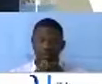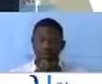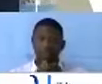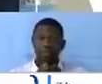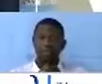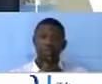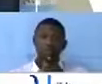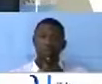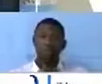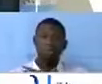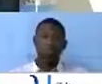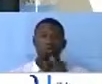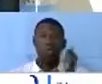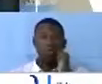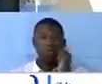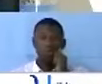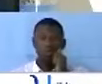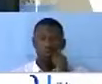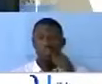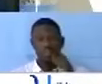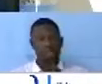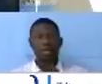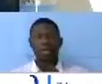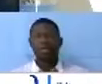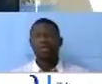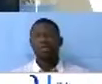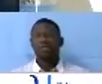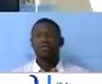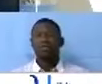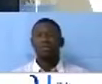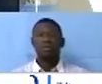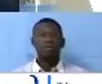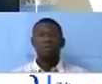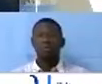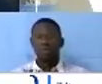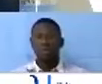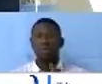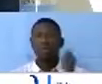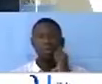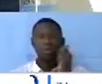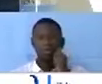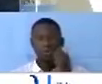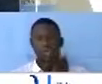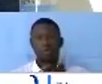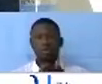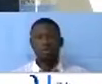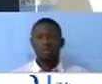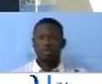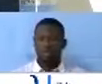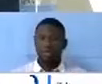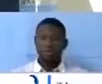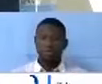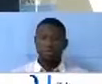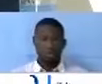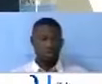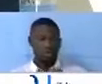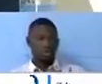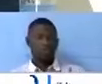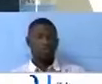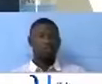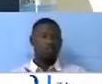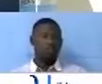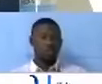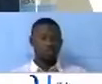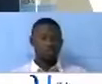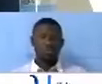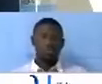ne that you are not always present ne say ne ka do fa le tew no and now you are telling us legi nan lay ñoo wax ne